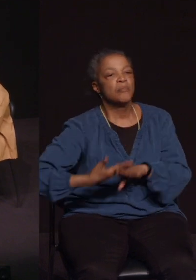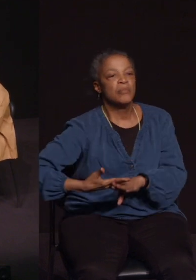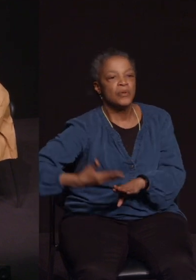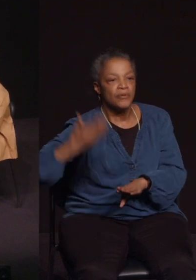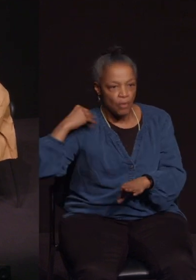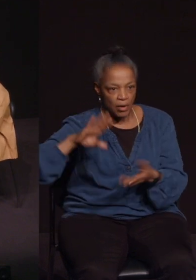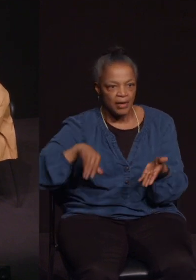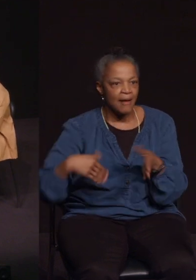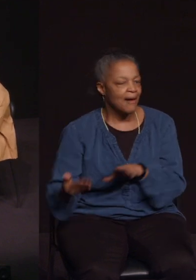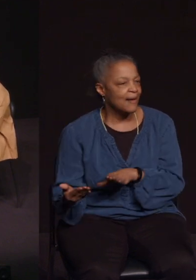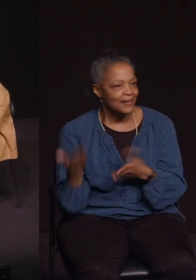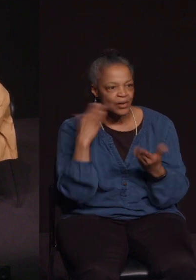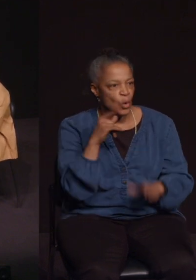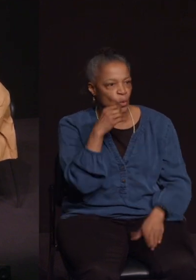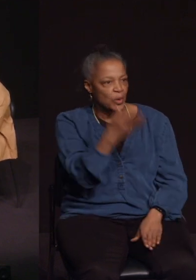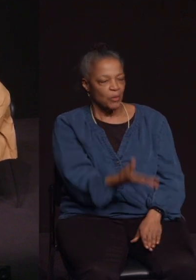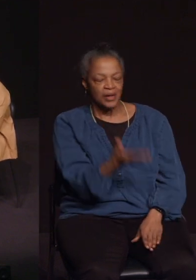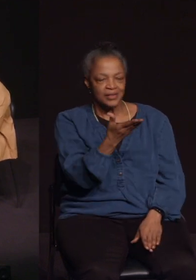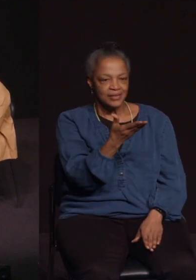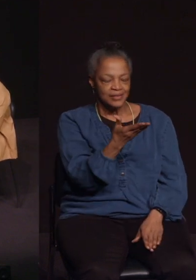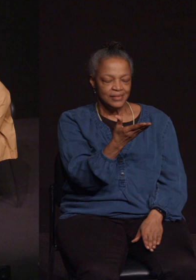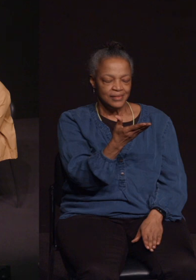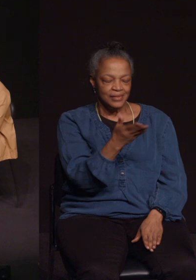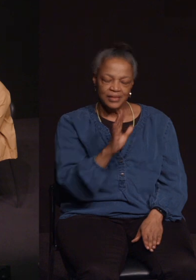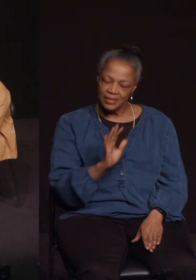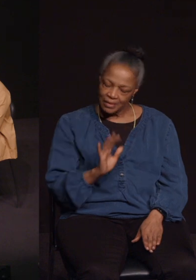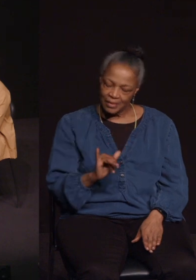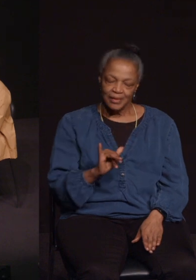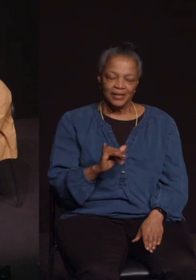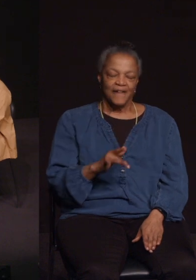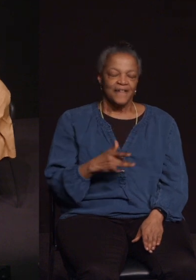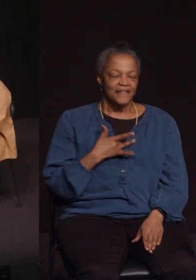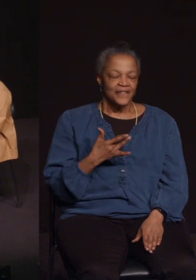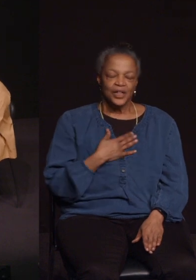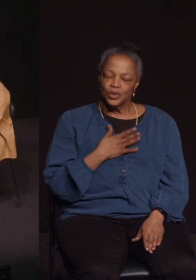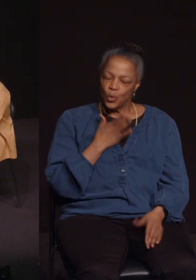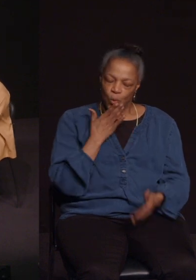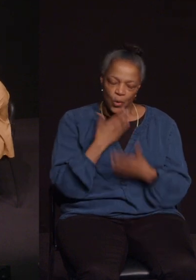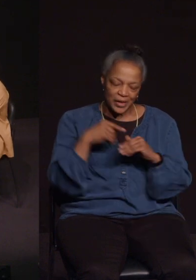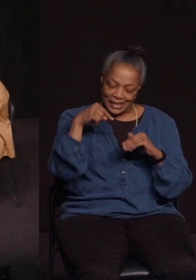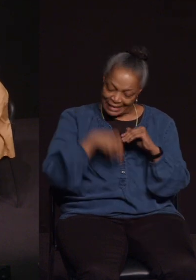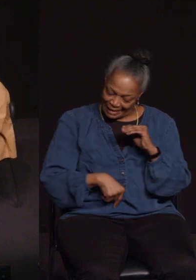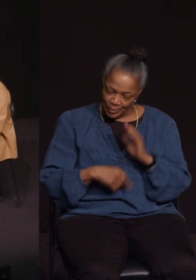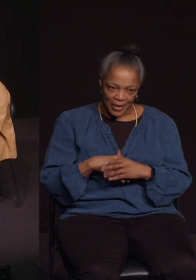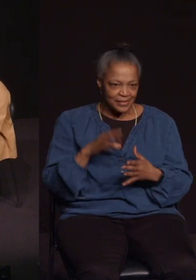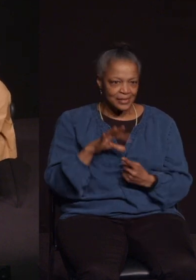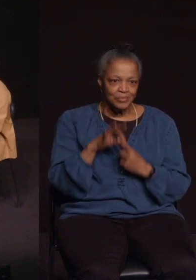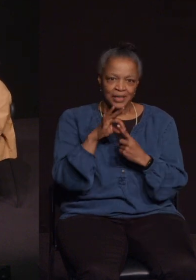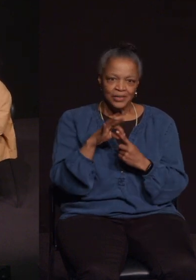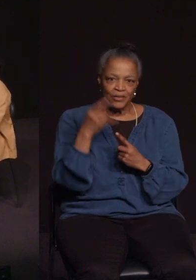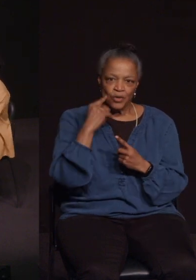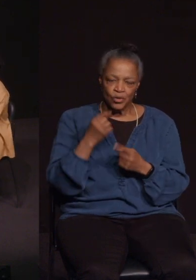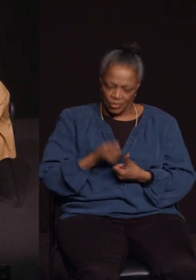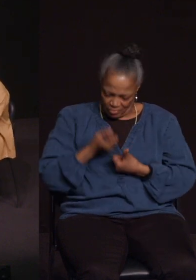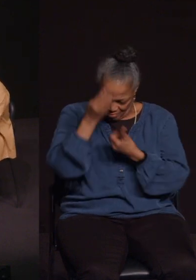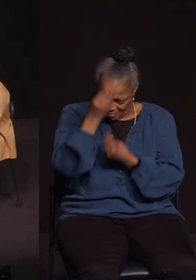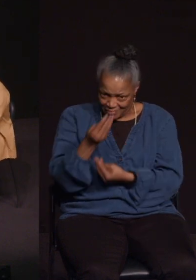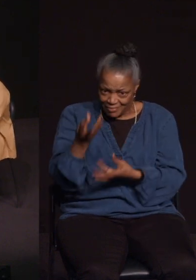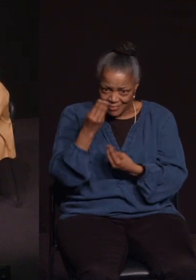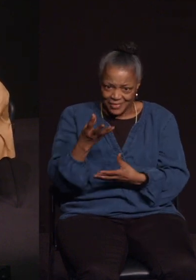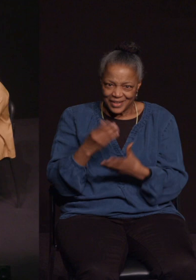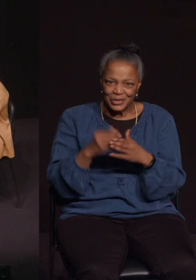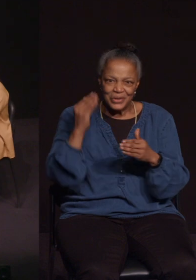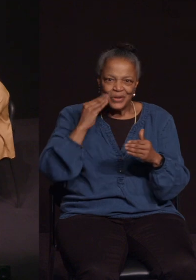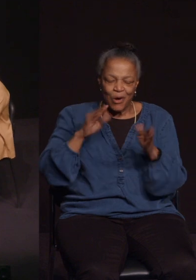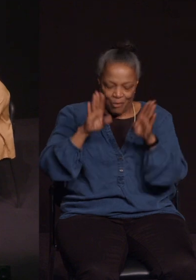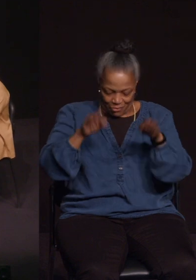August 9th, 2014, right? So it feels truly deep and special for us to get an invitation into